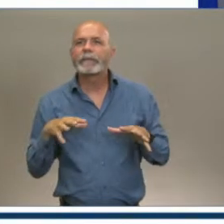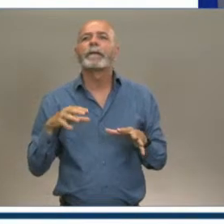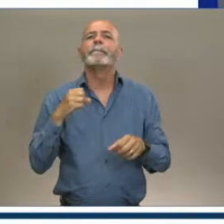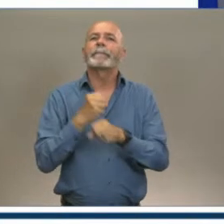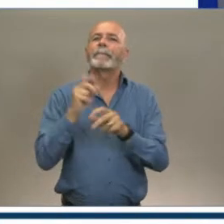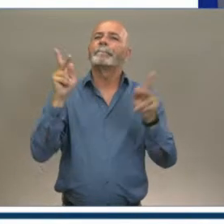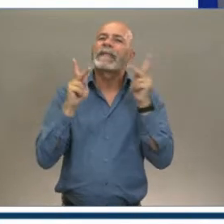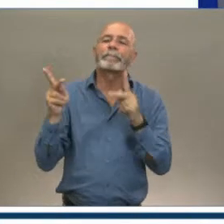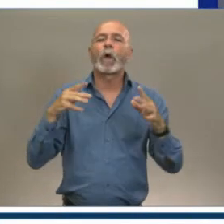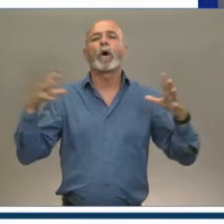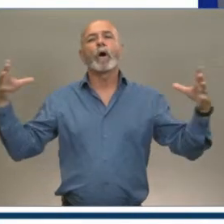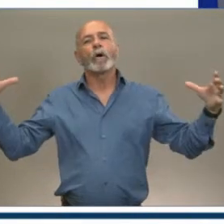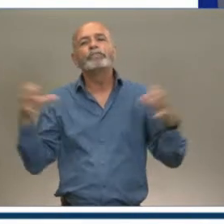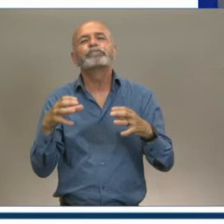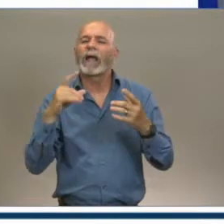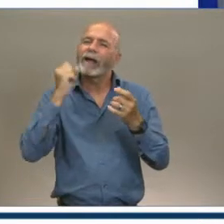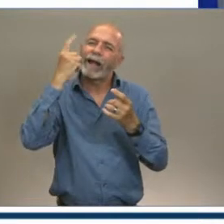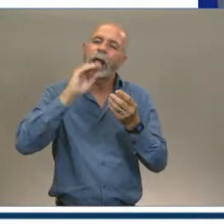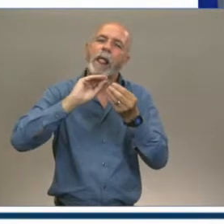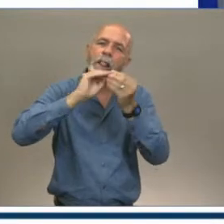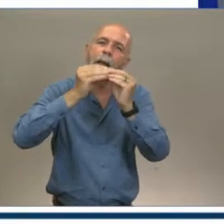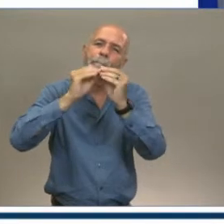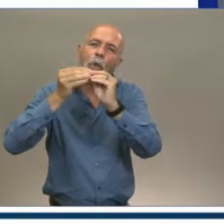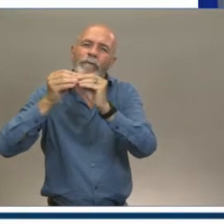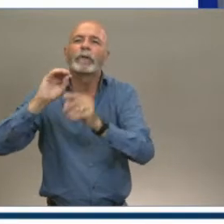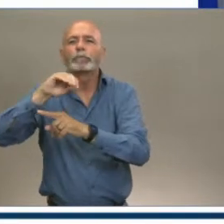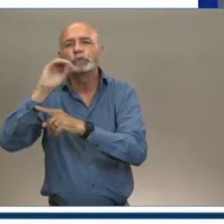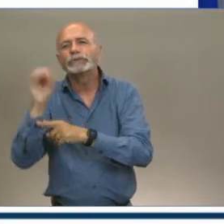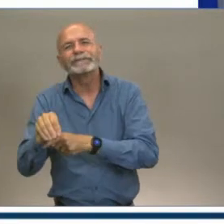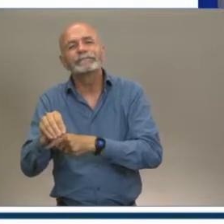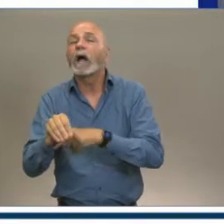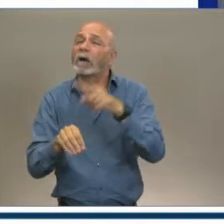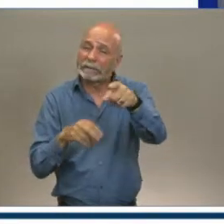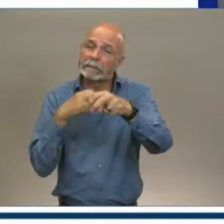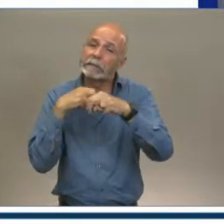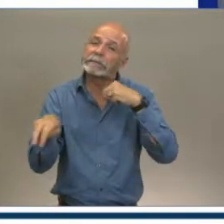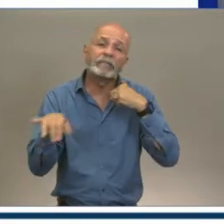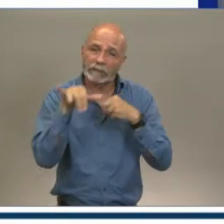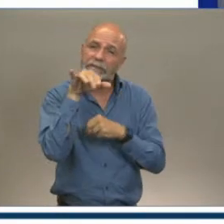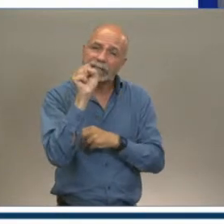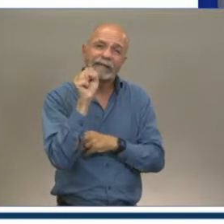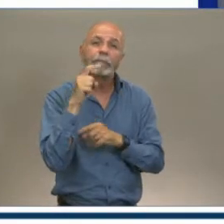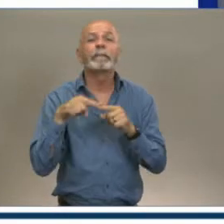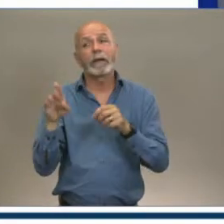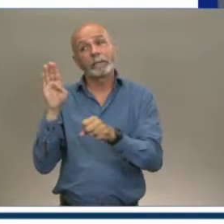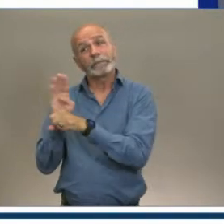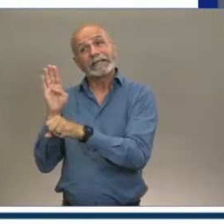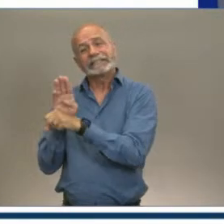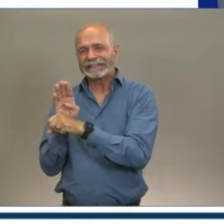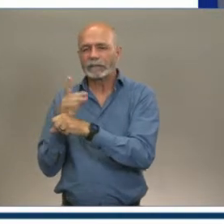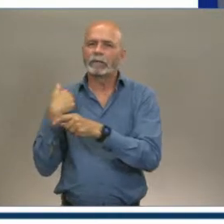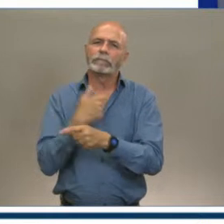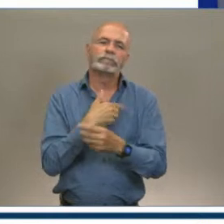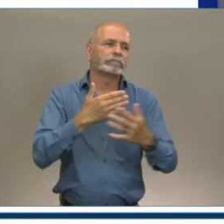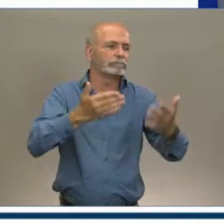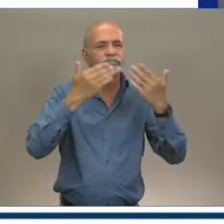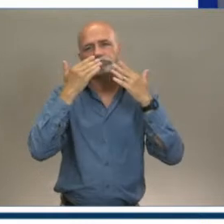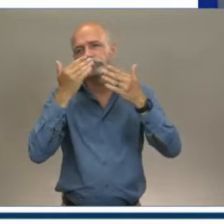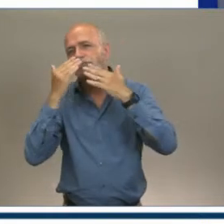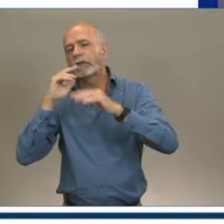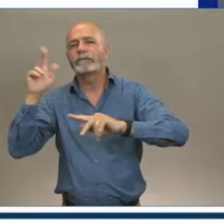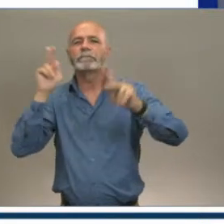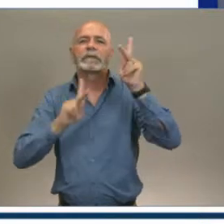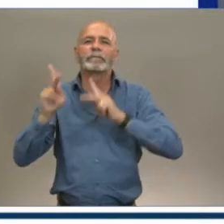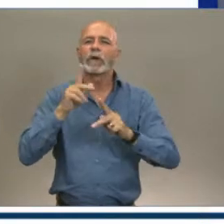in. It's been a difficult time for businesses, and I want to thank all the owners and operators throughout our province for their